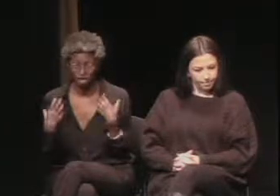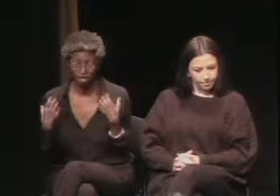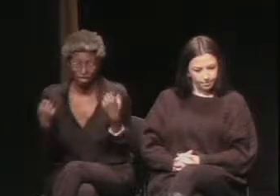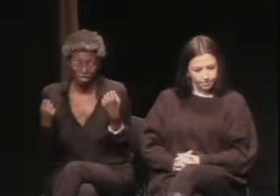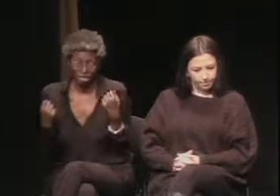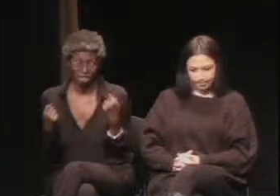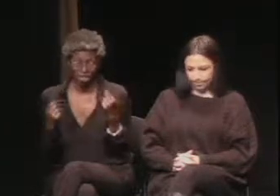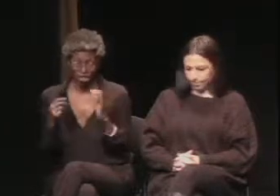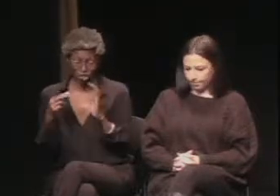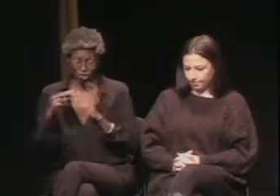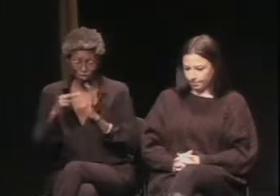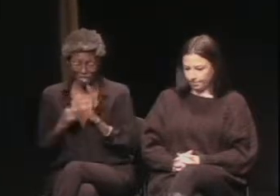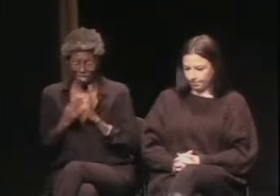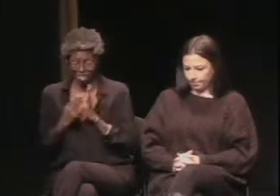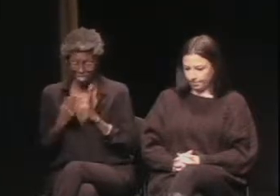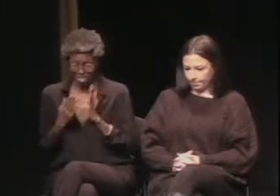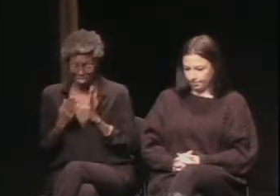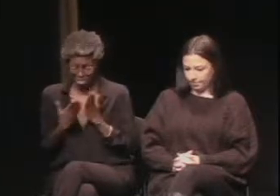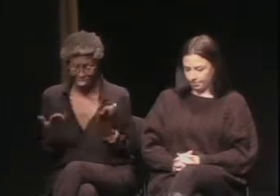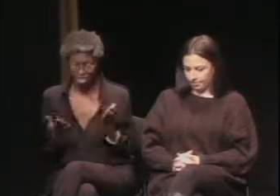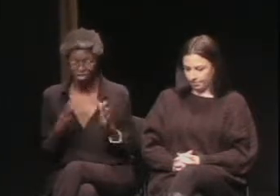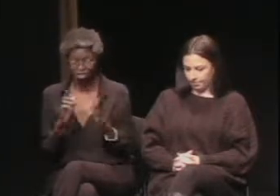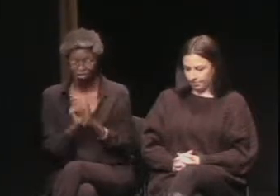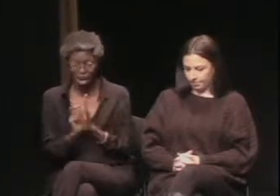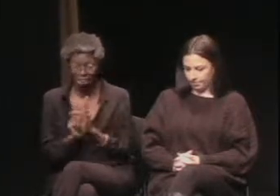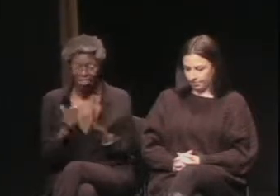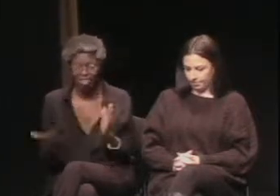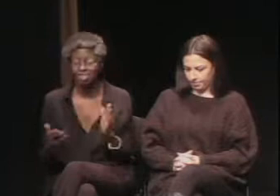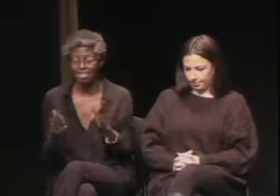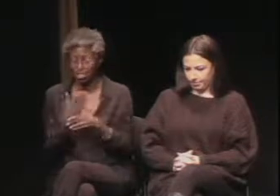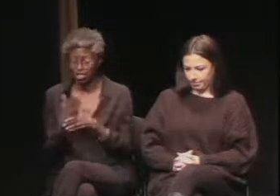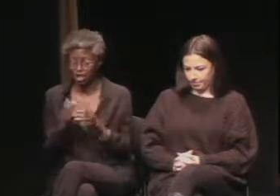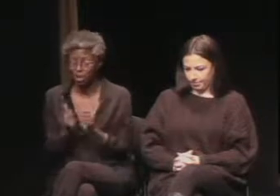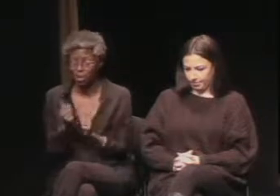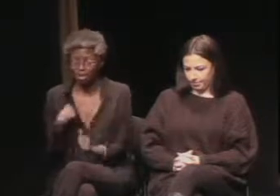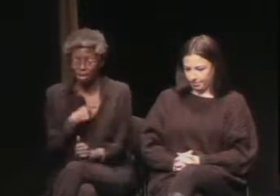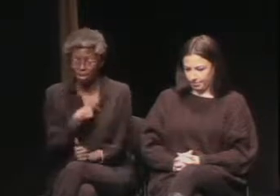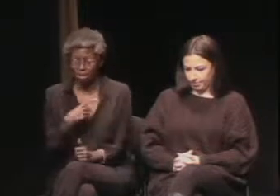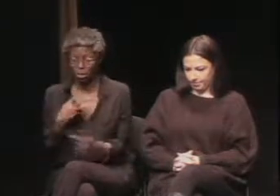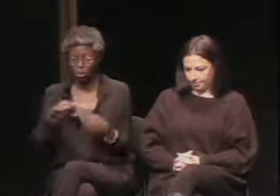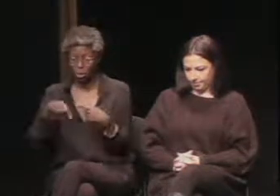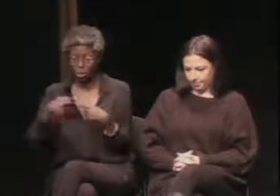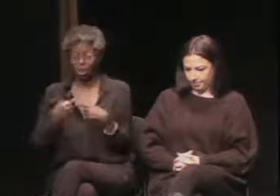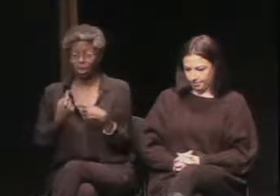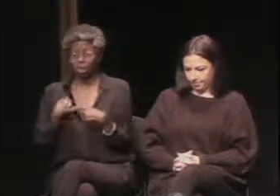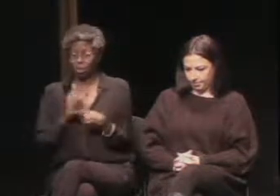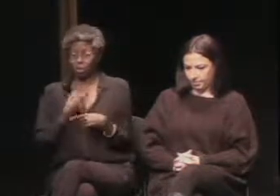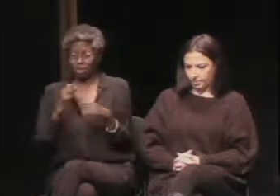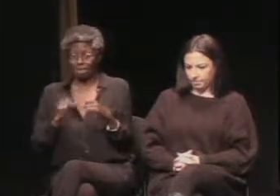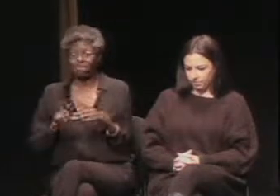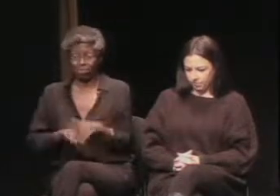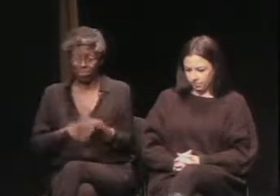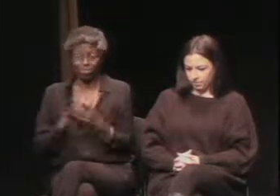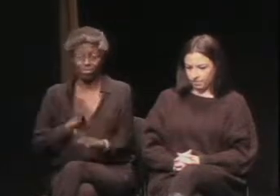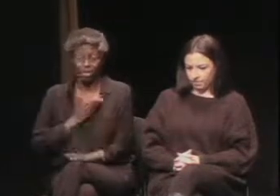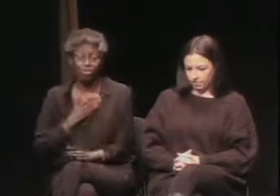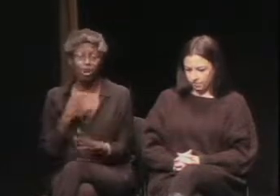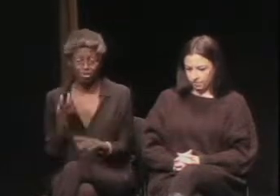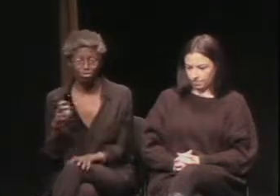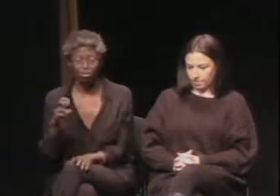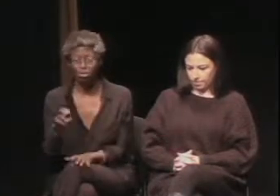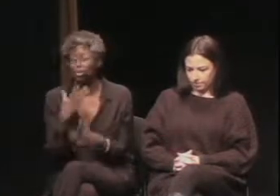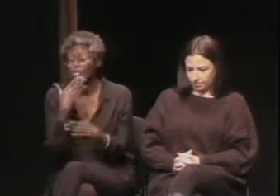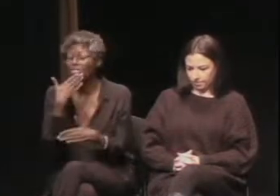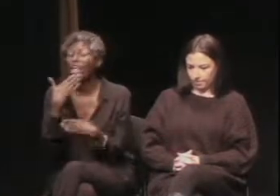write this and sit with this and share it with all of us so that we can start on our own journeys or continue our journeys. So thank